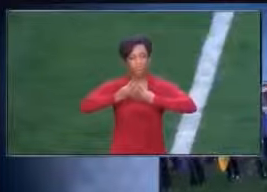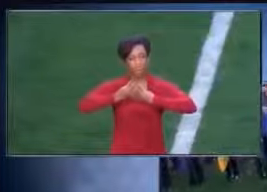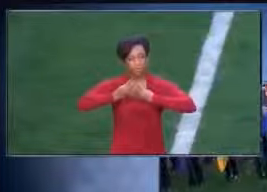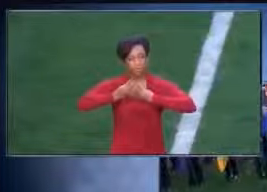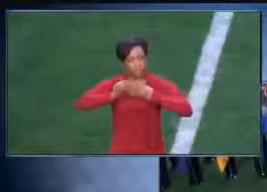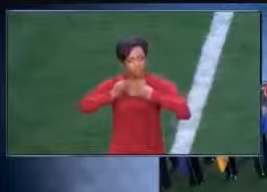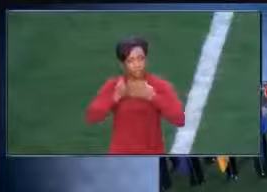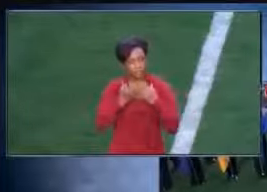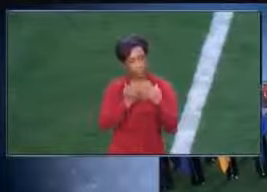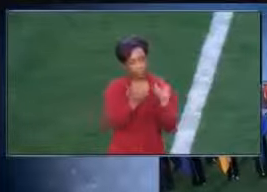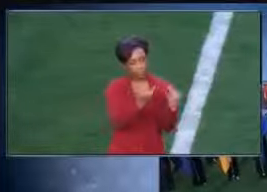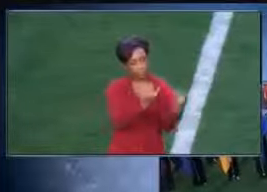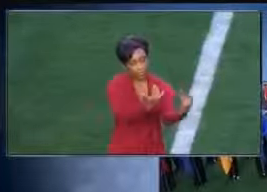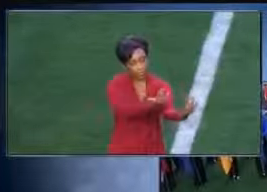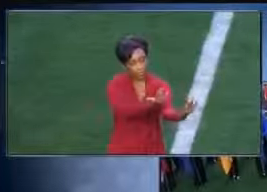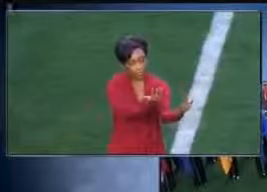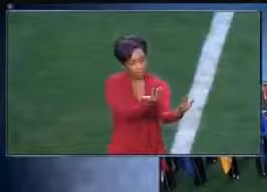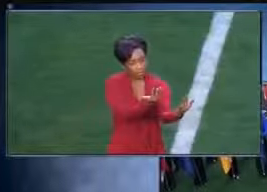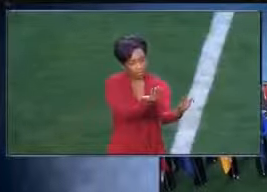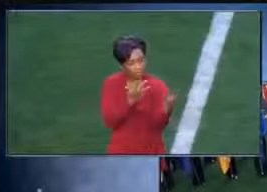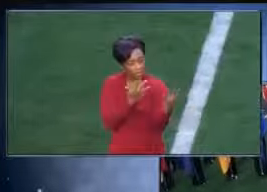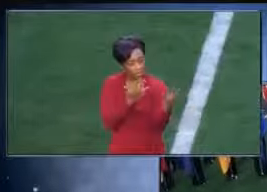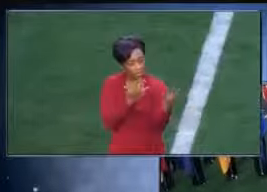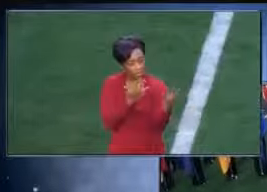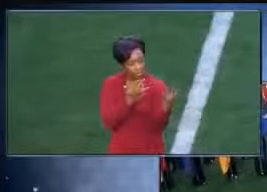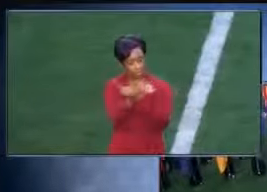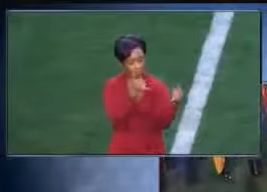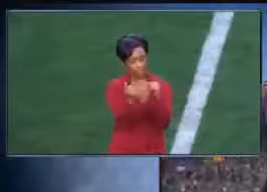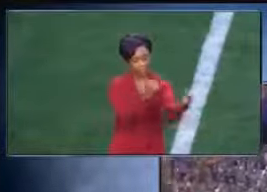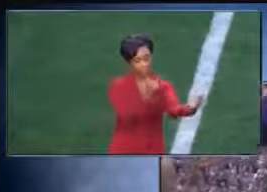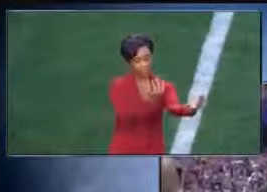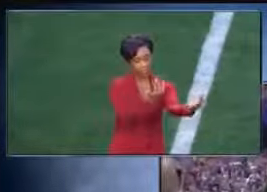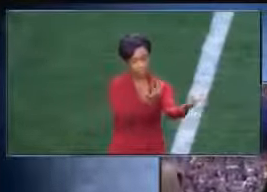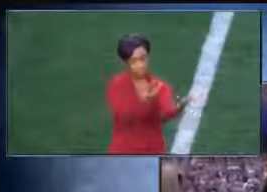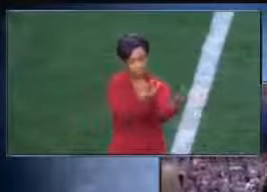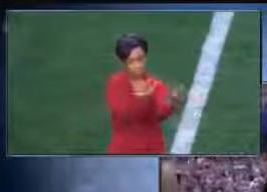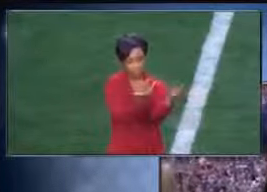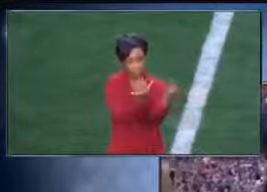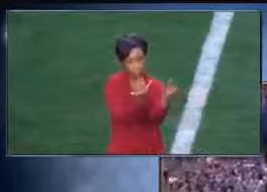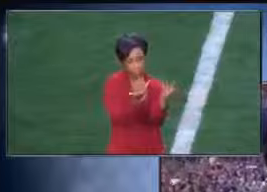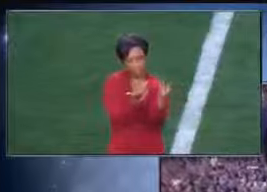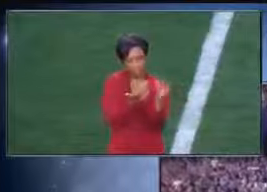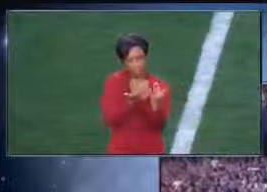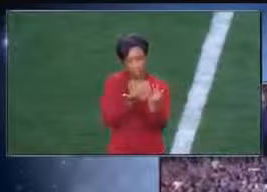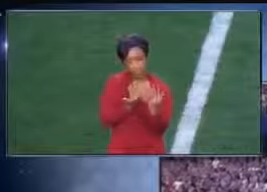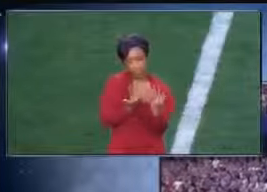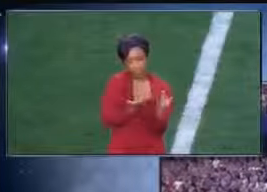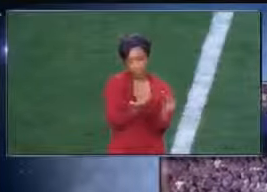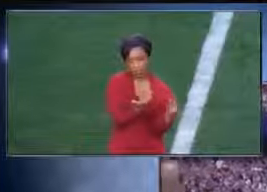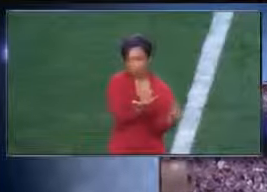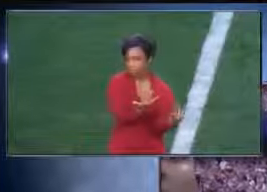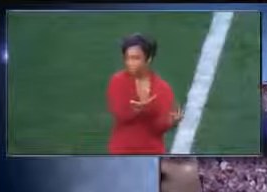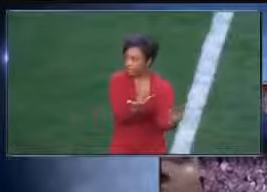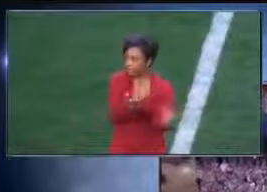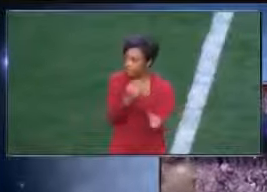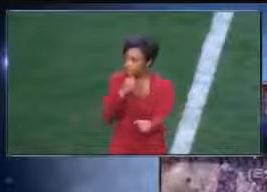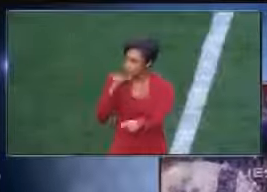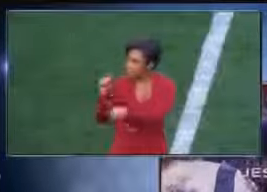for amber, ways of grain,